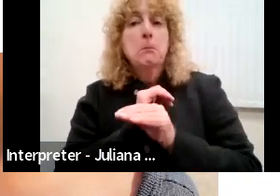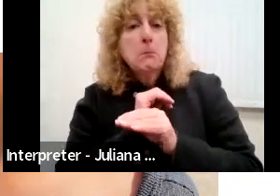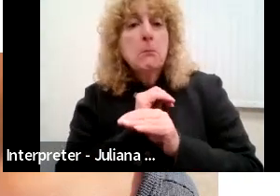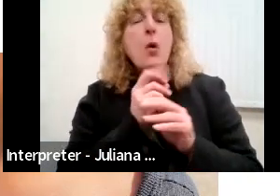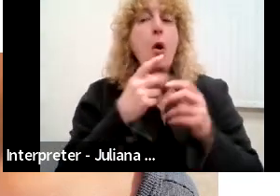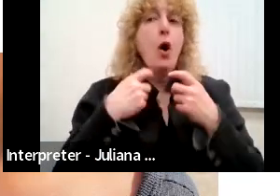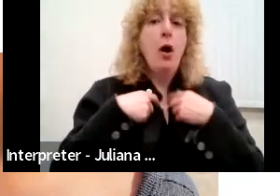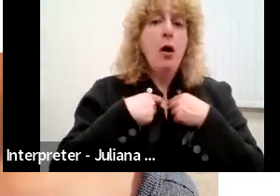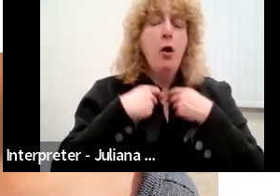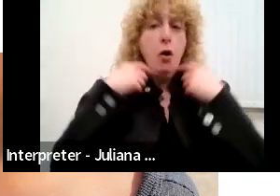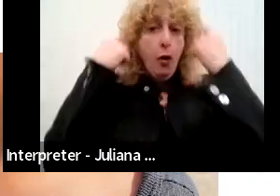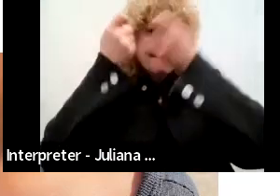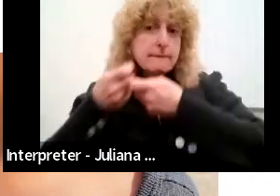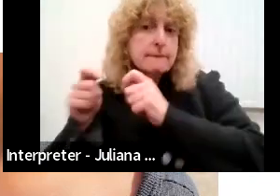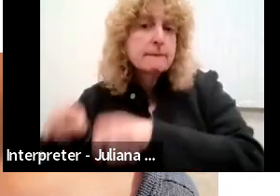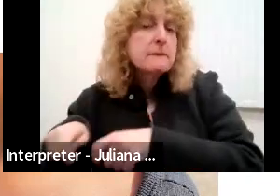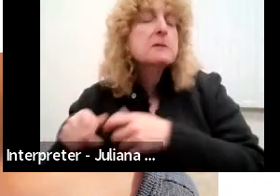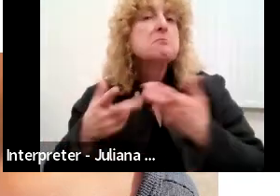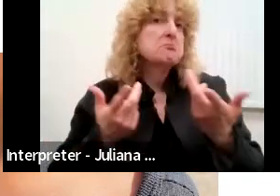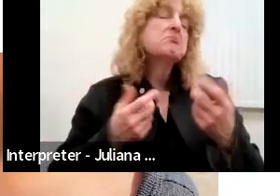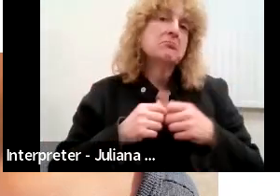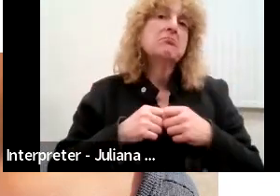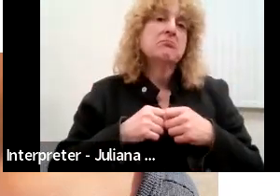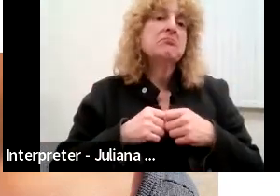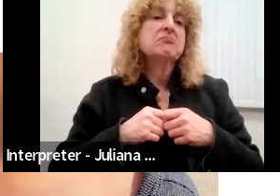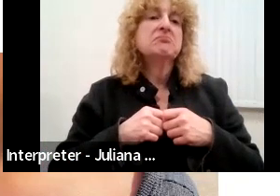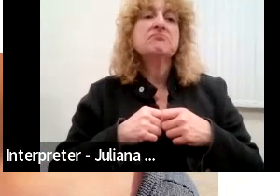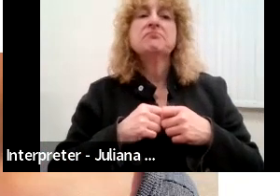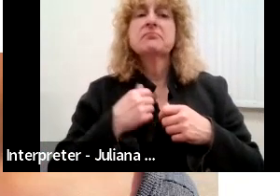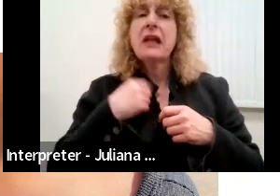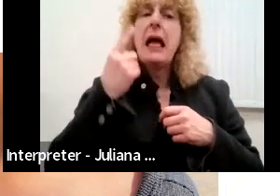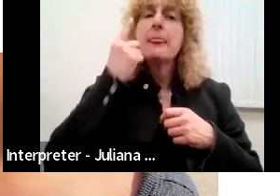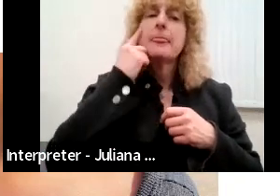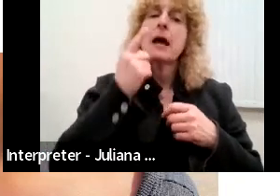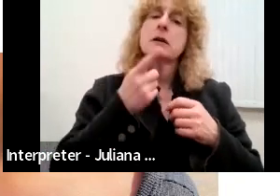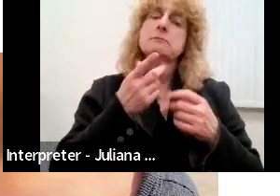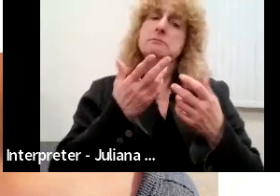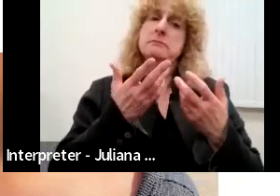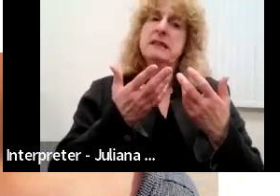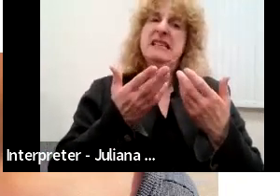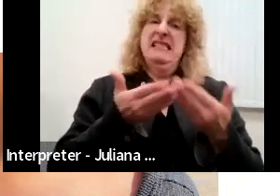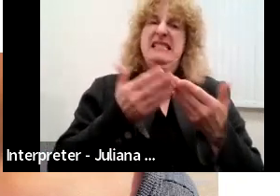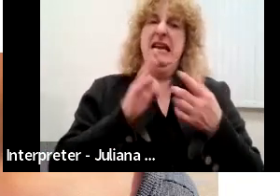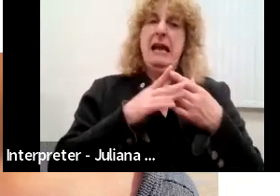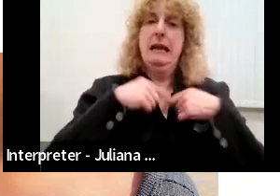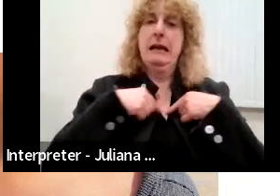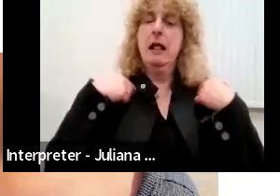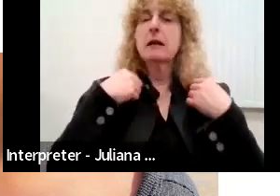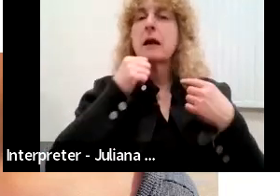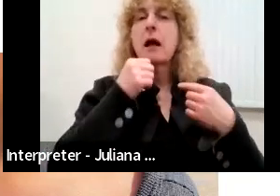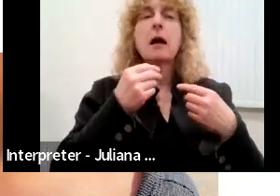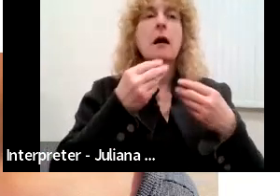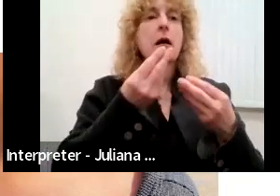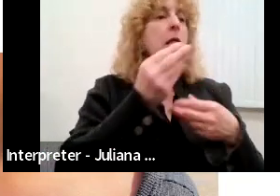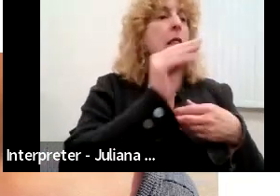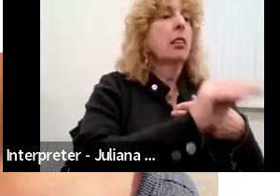off. So yeah. I think it's handy to have them on the necklaces too, because then you're not like setting them down on all the